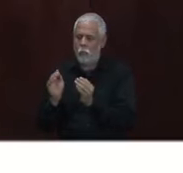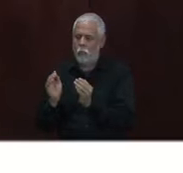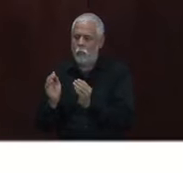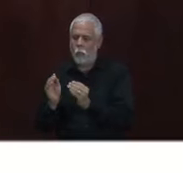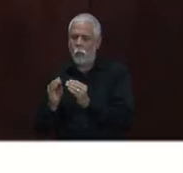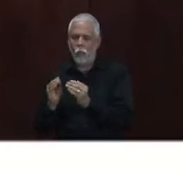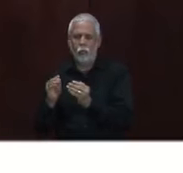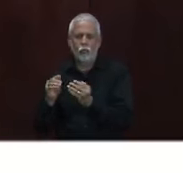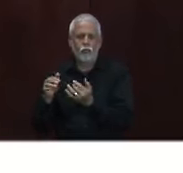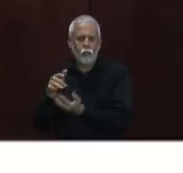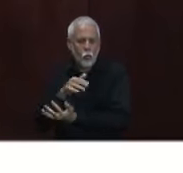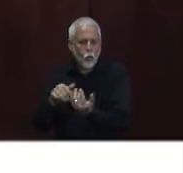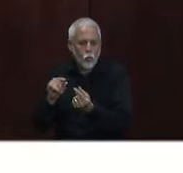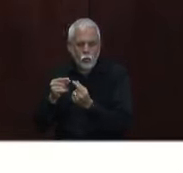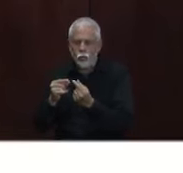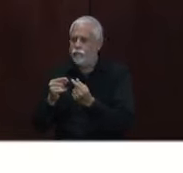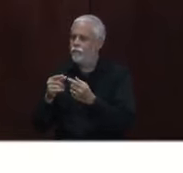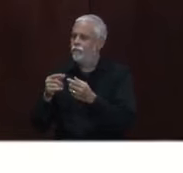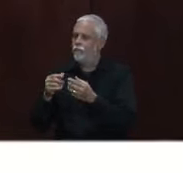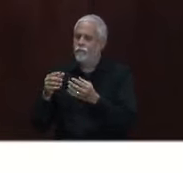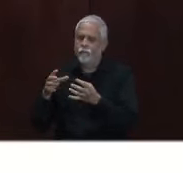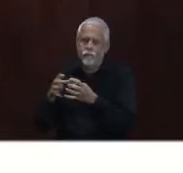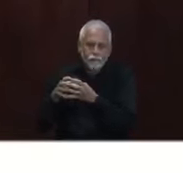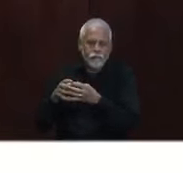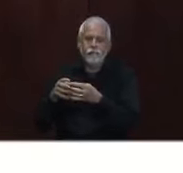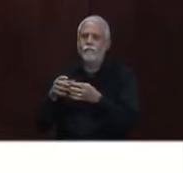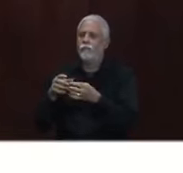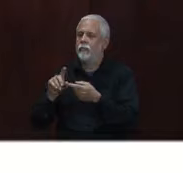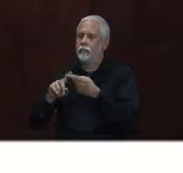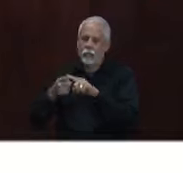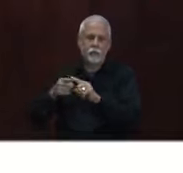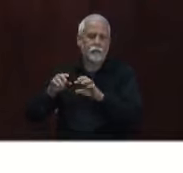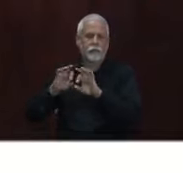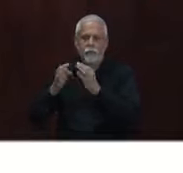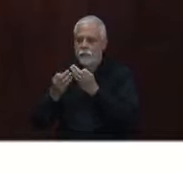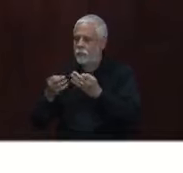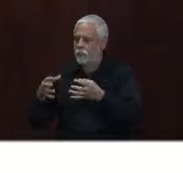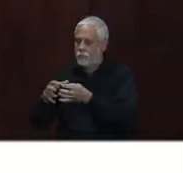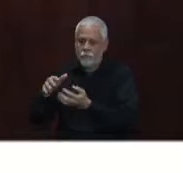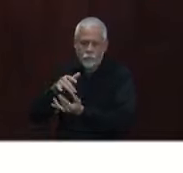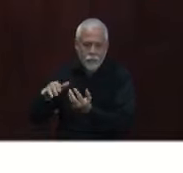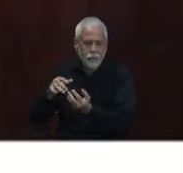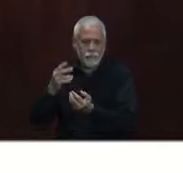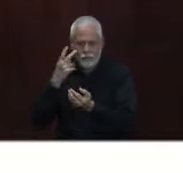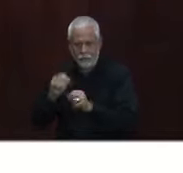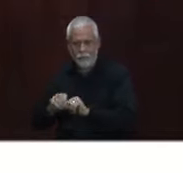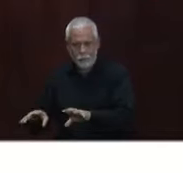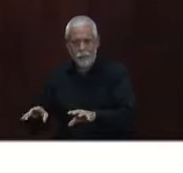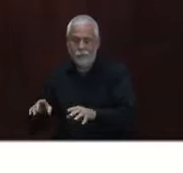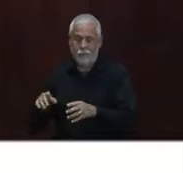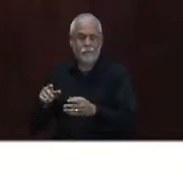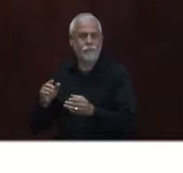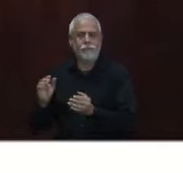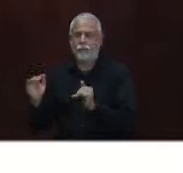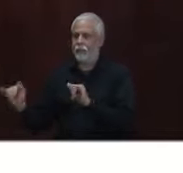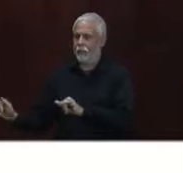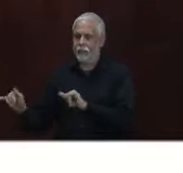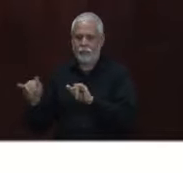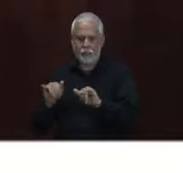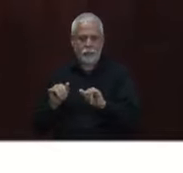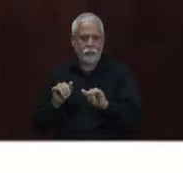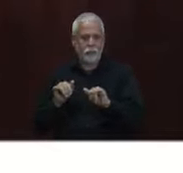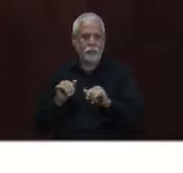small social gatherings, get-togethers, particularly between friends and families, which is not that different from our